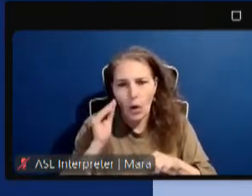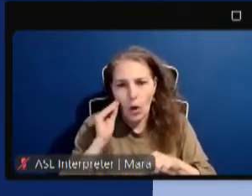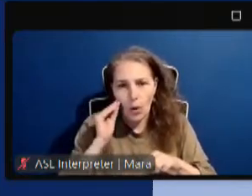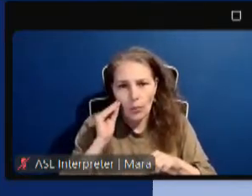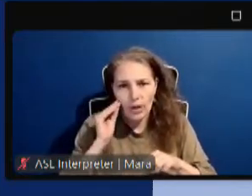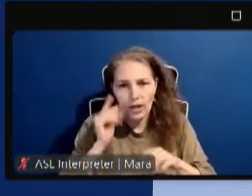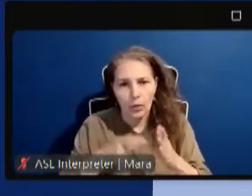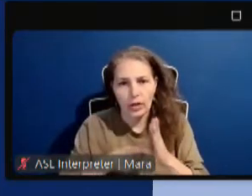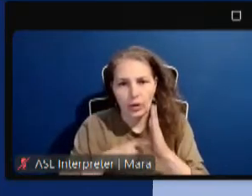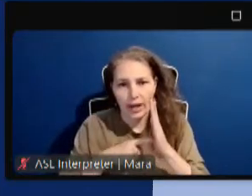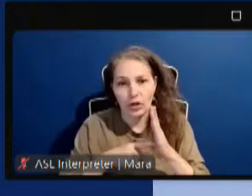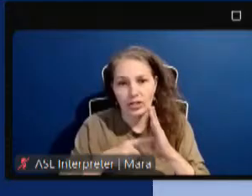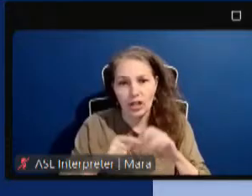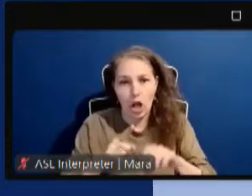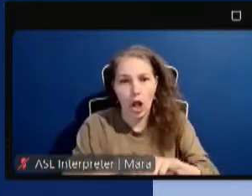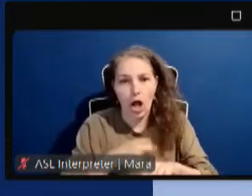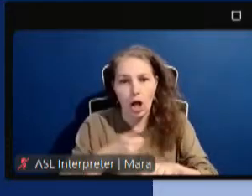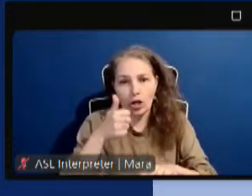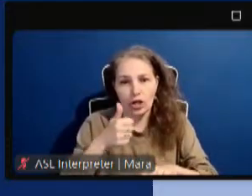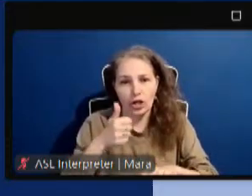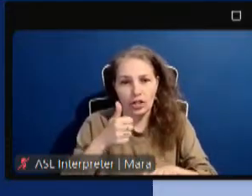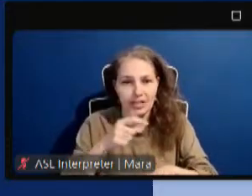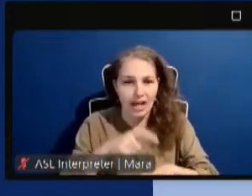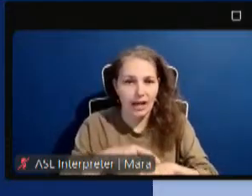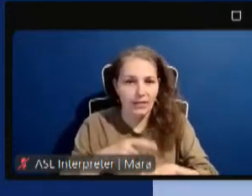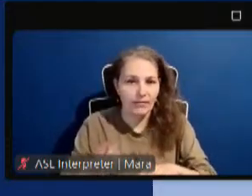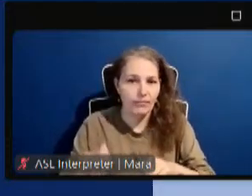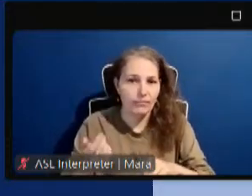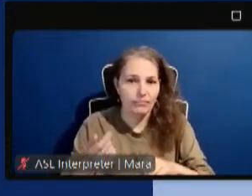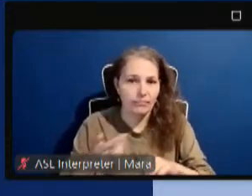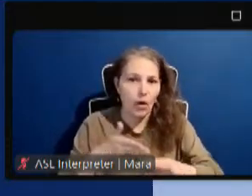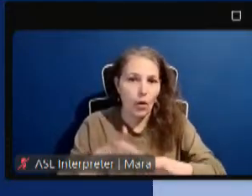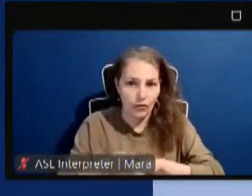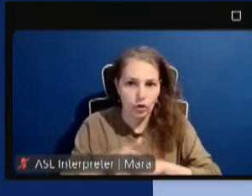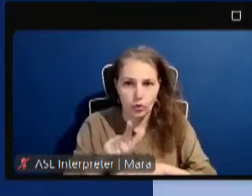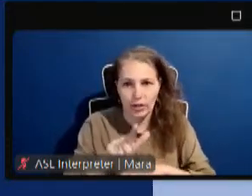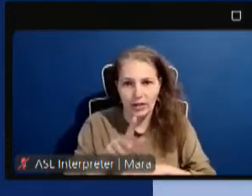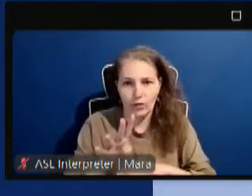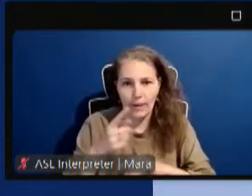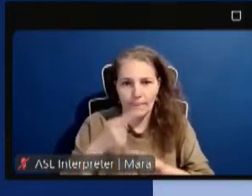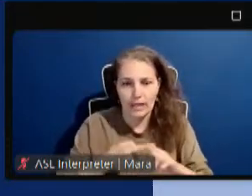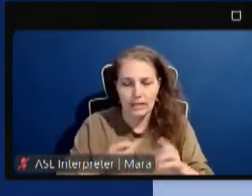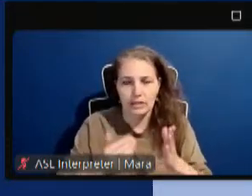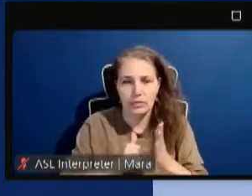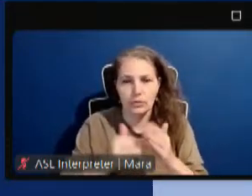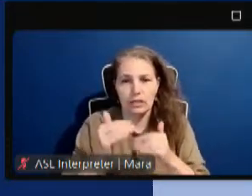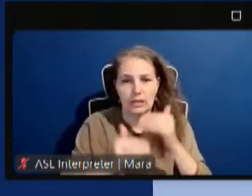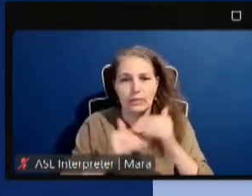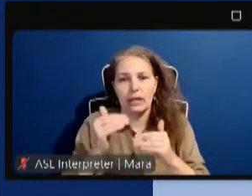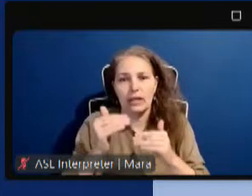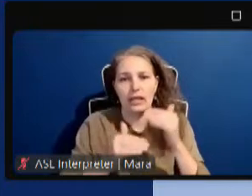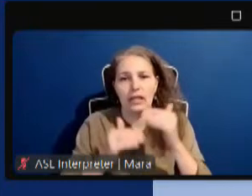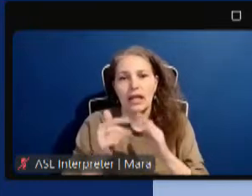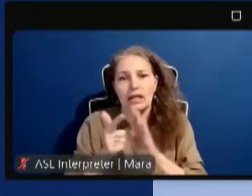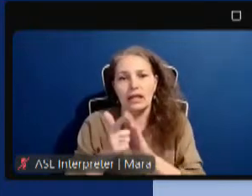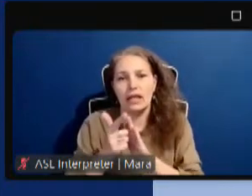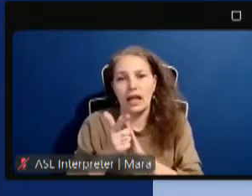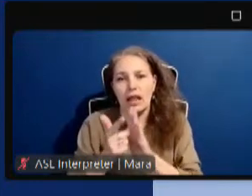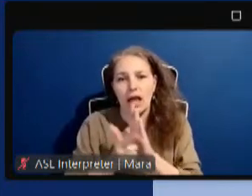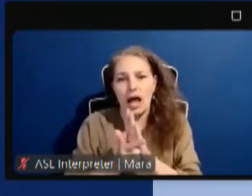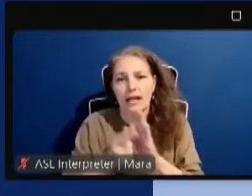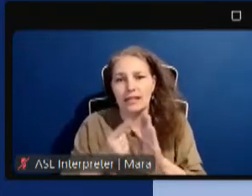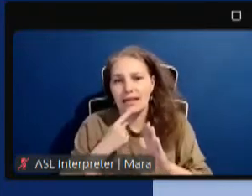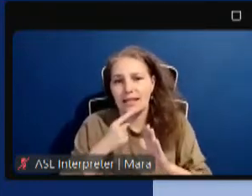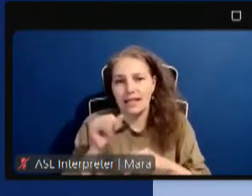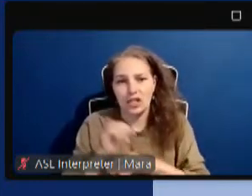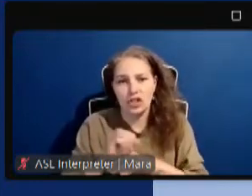those 24 months to rebuild, there is actually a law that says that the insurance company cannot cancel if the